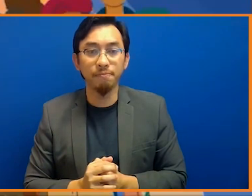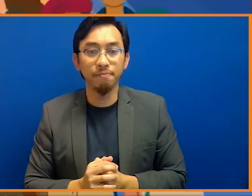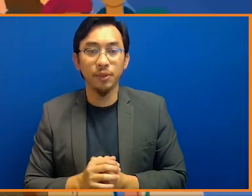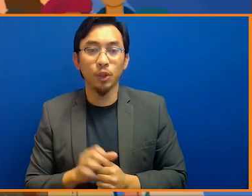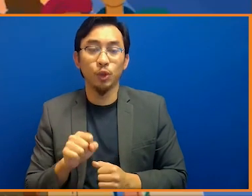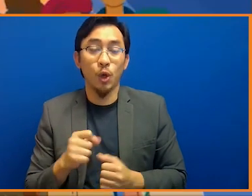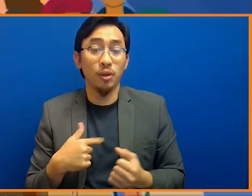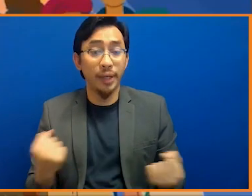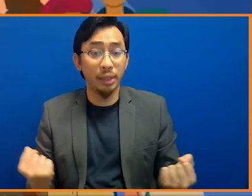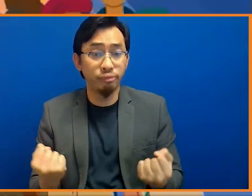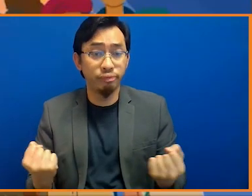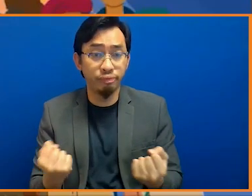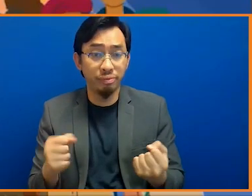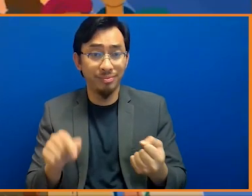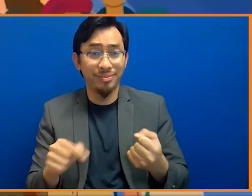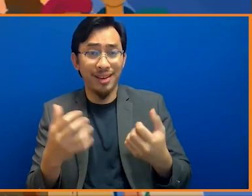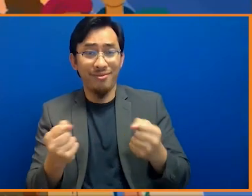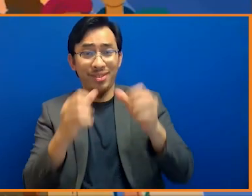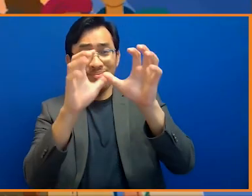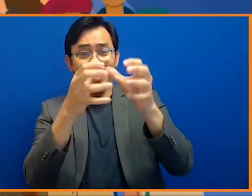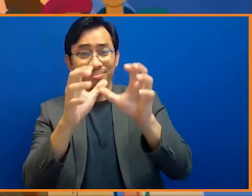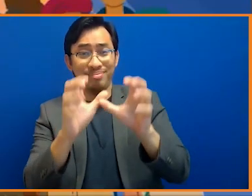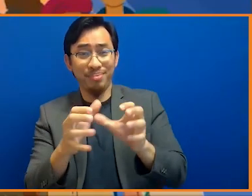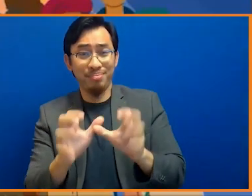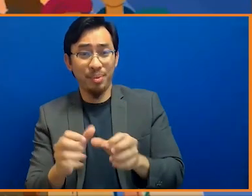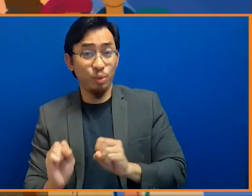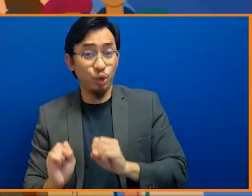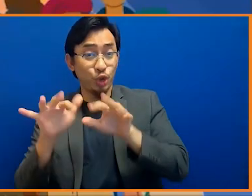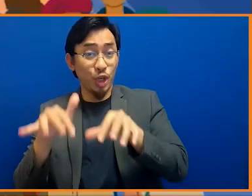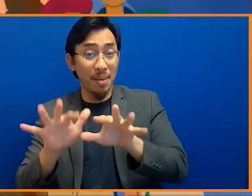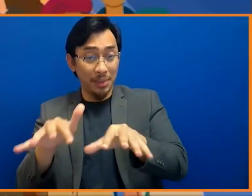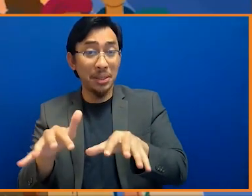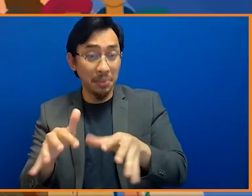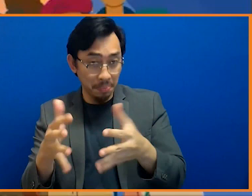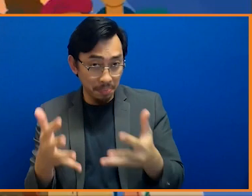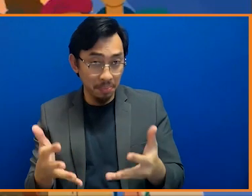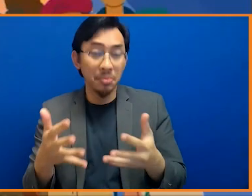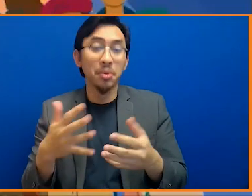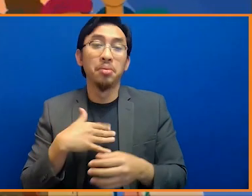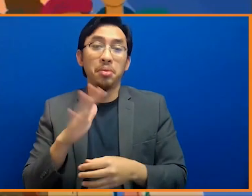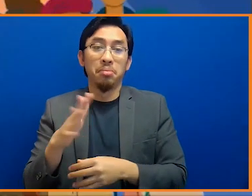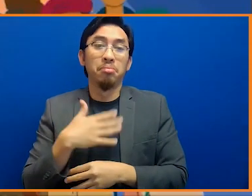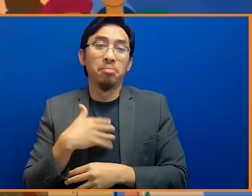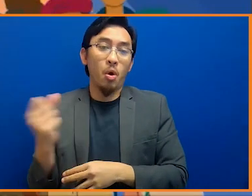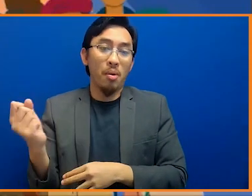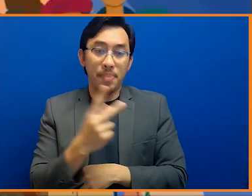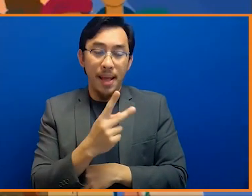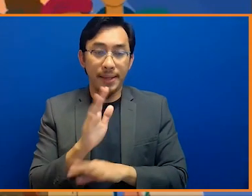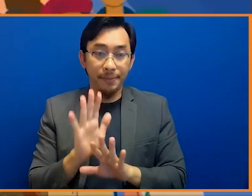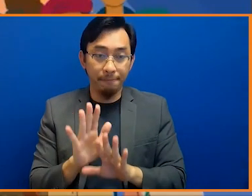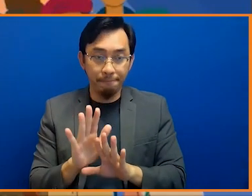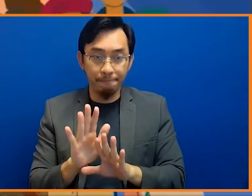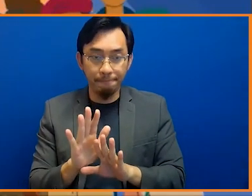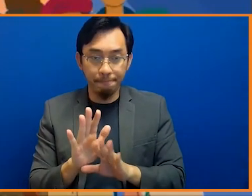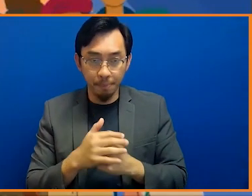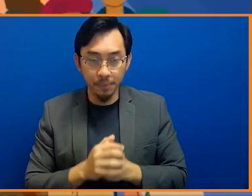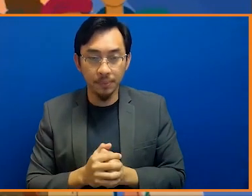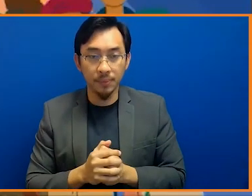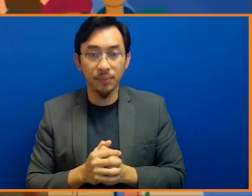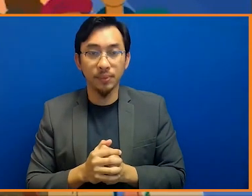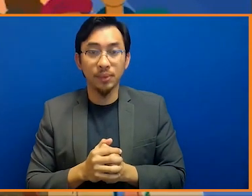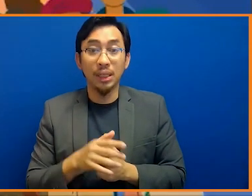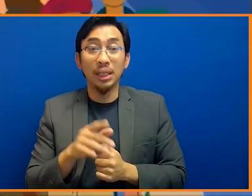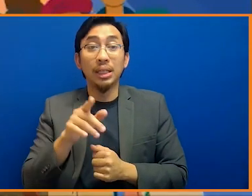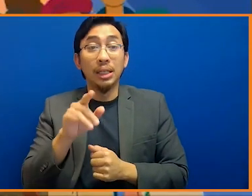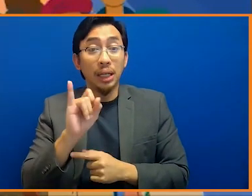So the response to the types of tsunami will be probably different. Let me get back here. Suppose that if